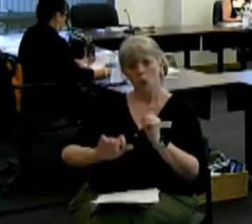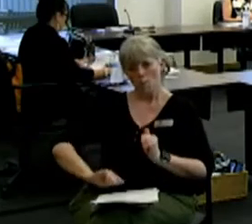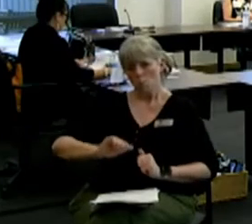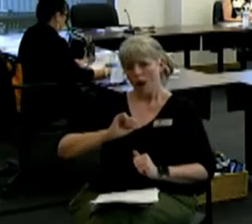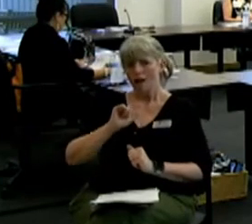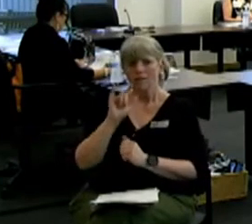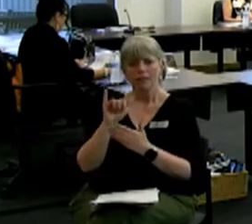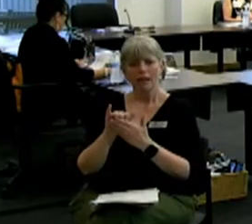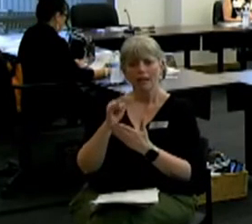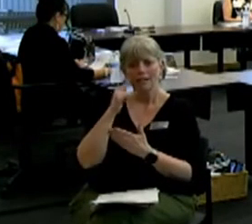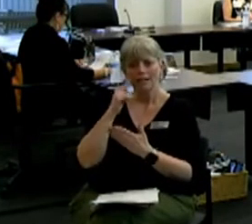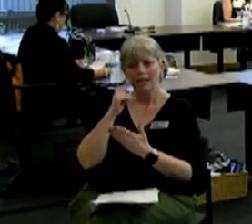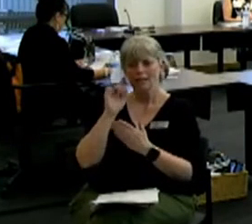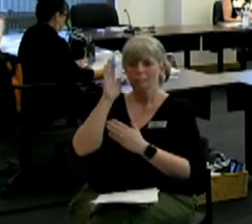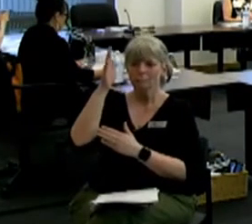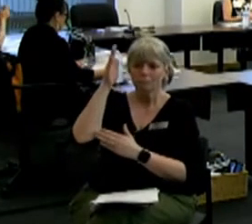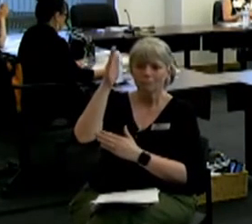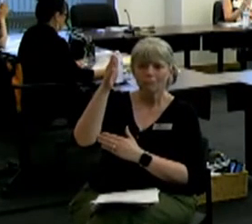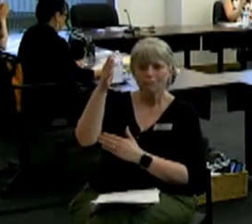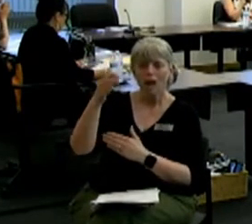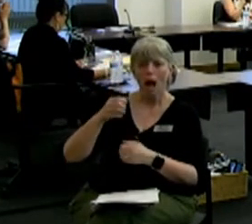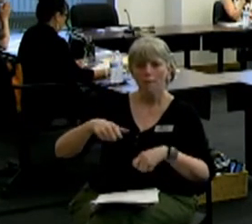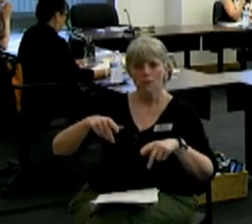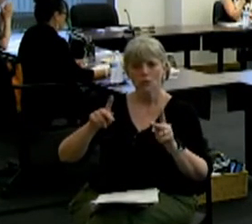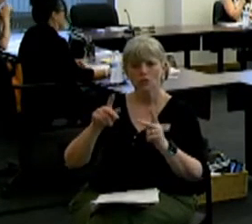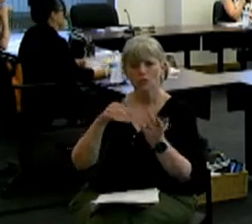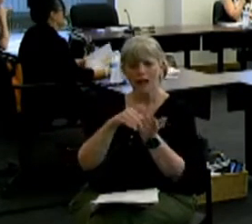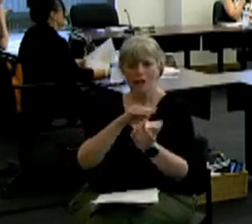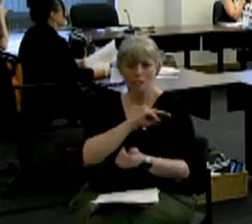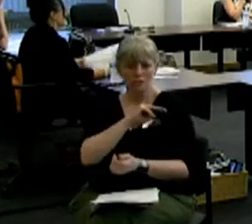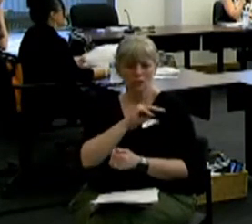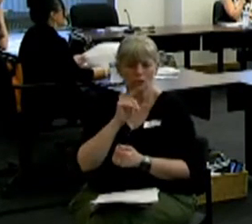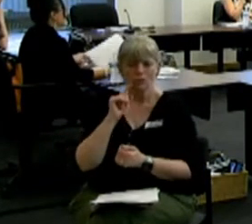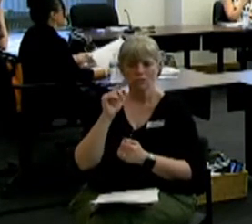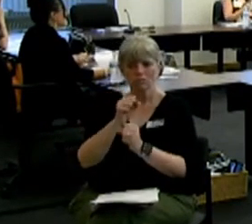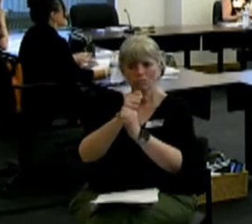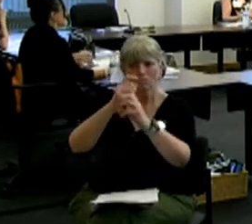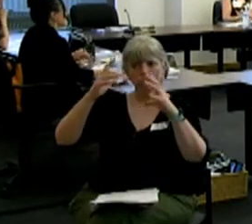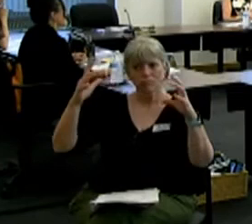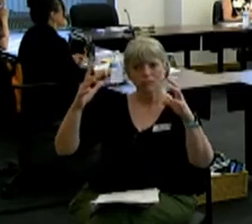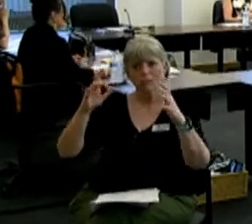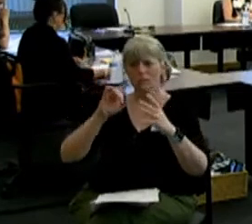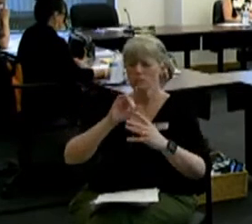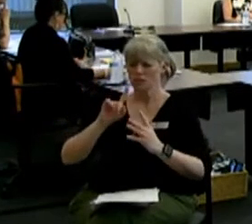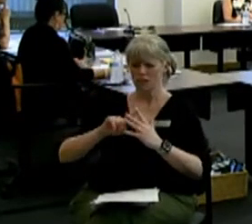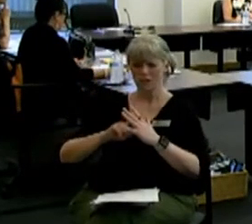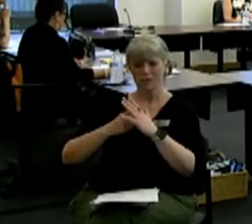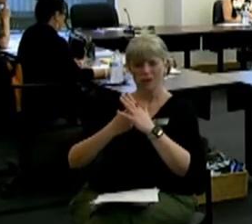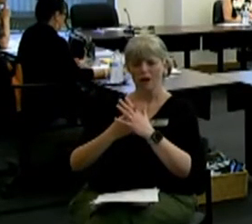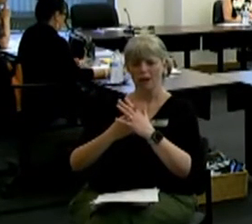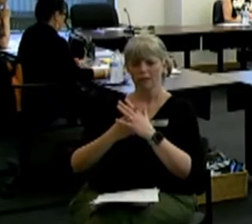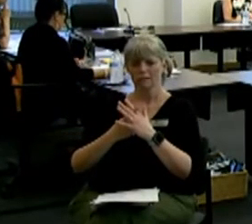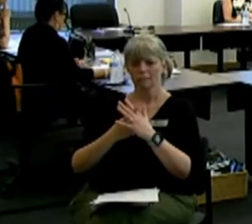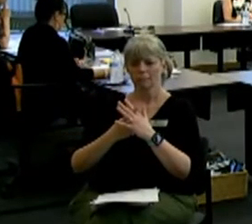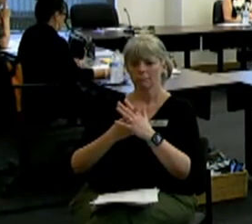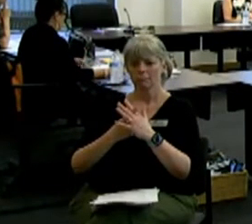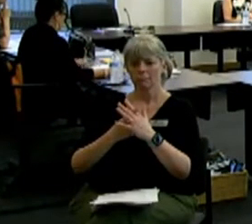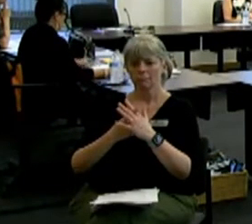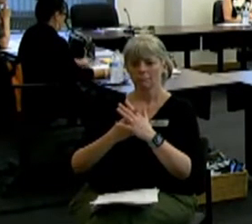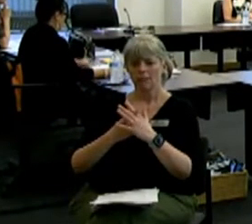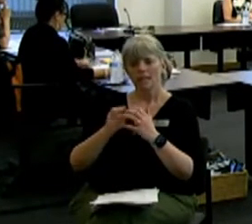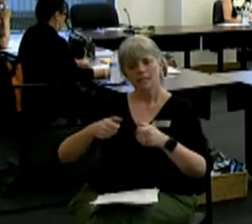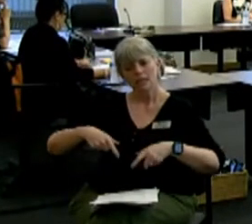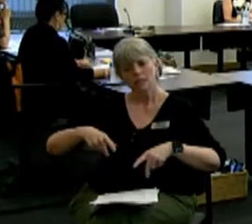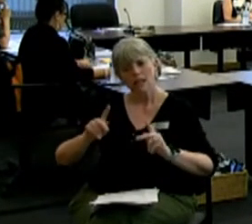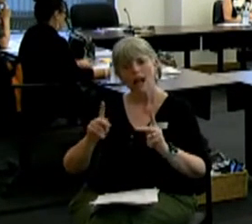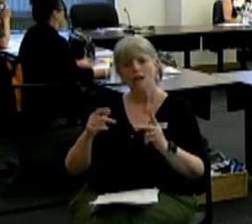and this is why I say upcoming opportunity, Dr. Mitchell's vision was the start. We've really been able to build that out. And what this allows